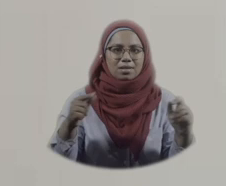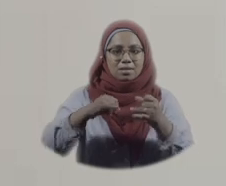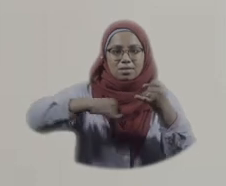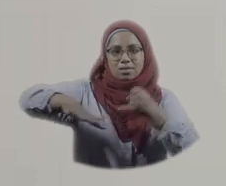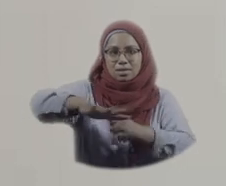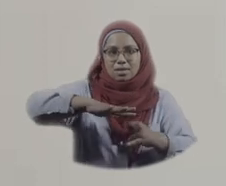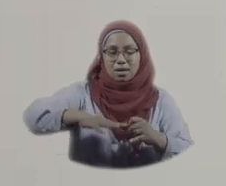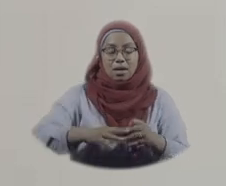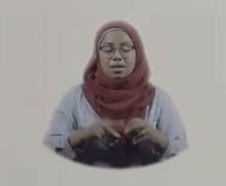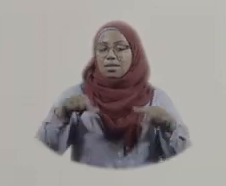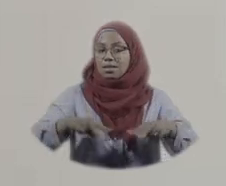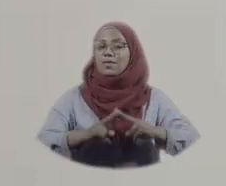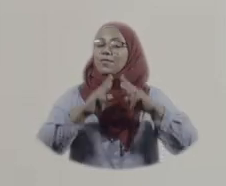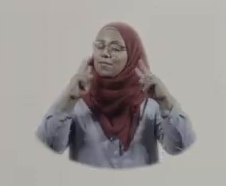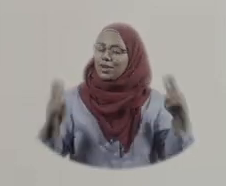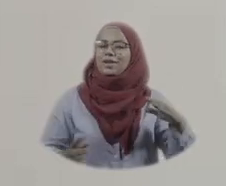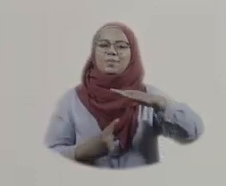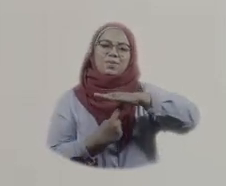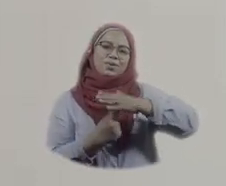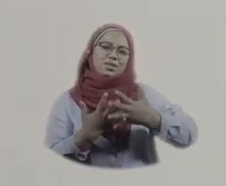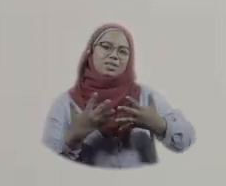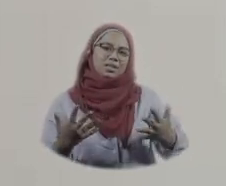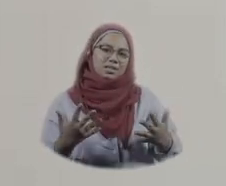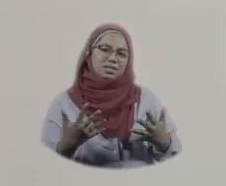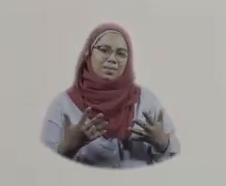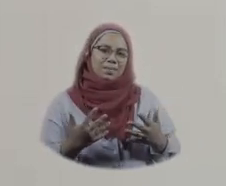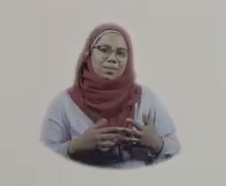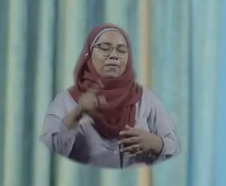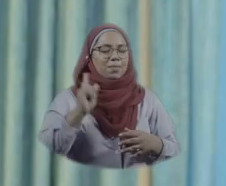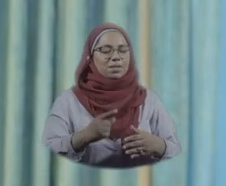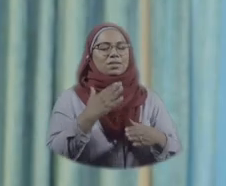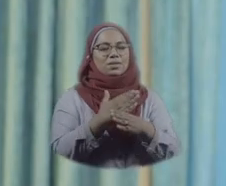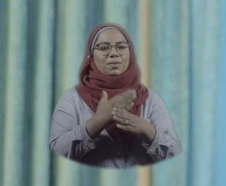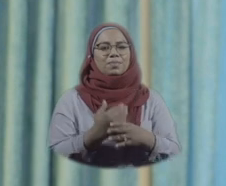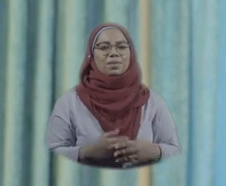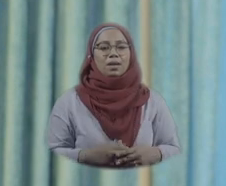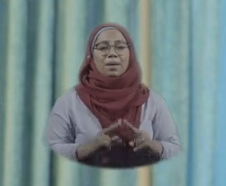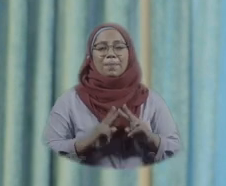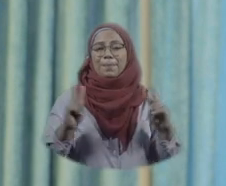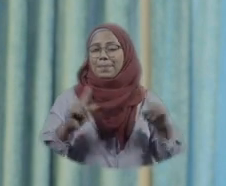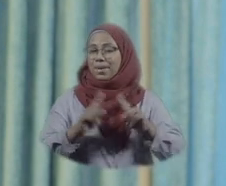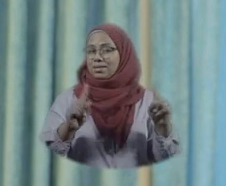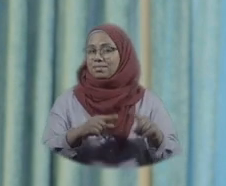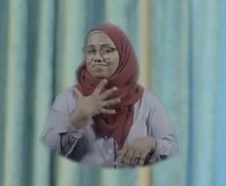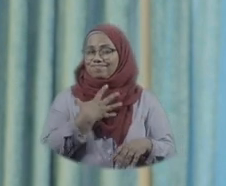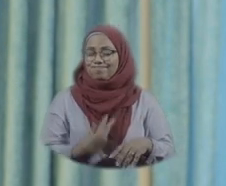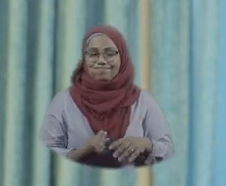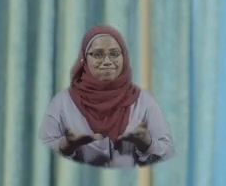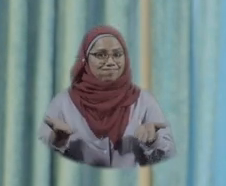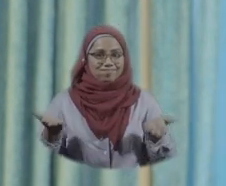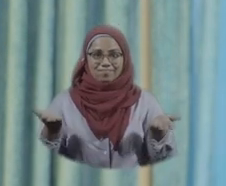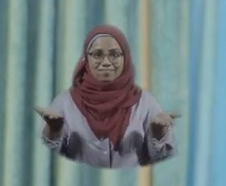society, and this is a very important thing that we need to do. But sadly, Misho,